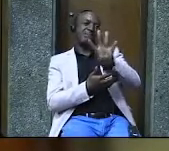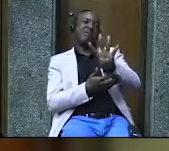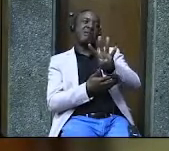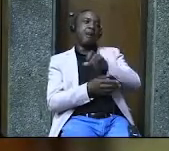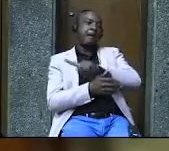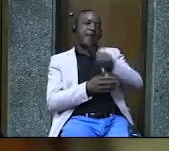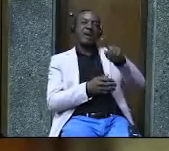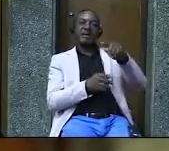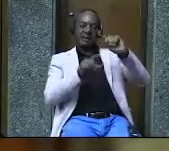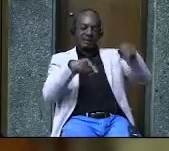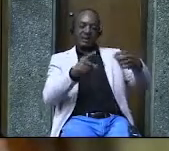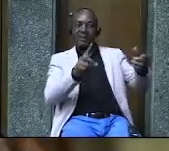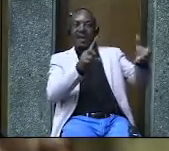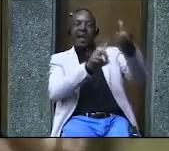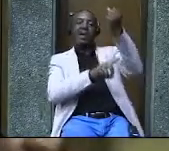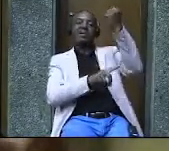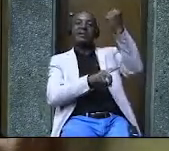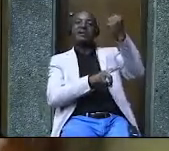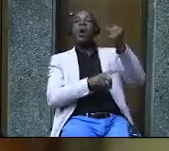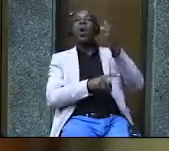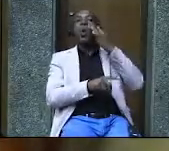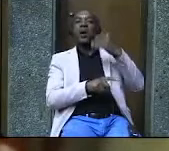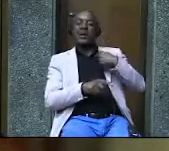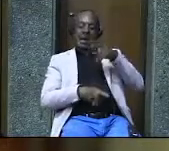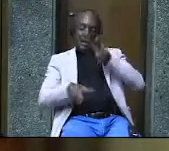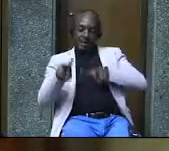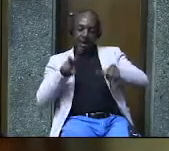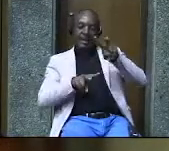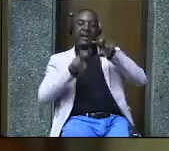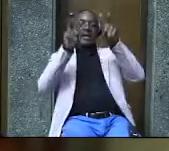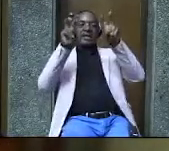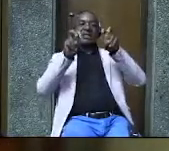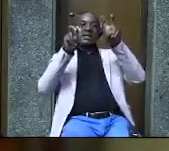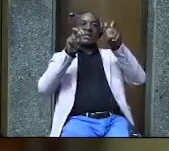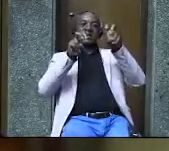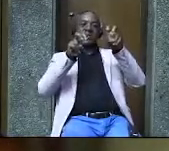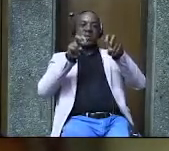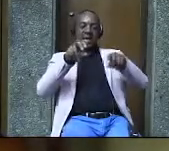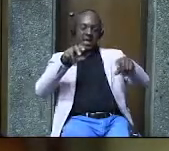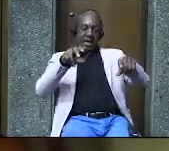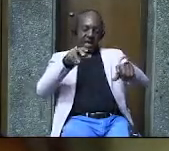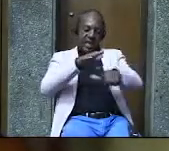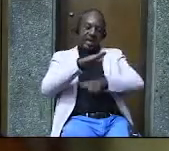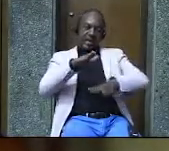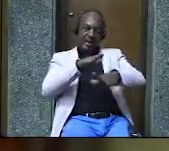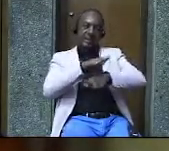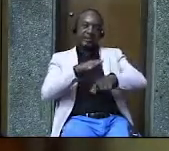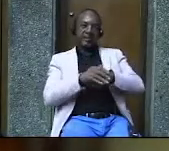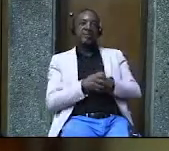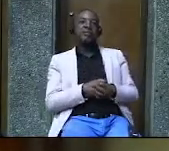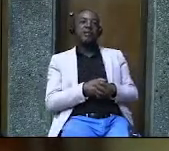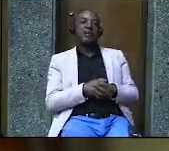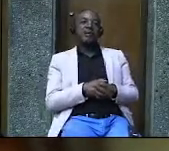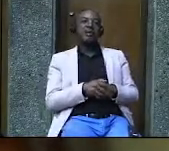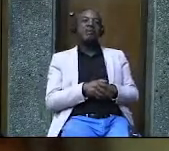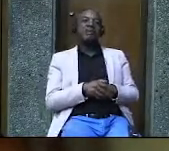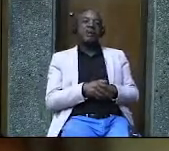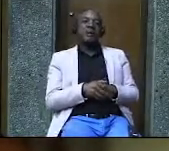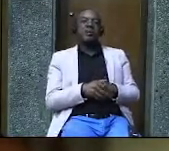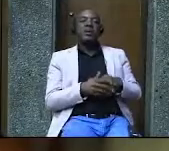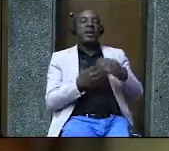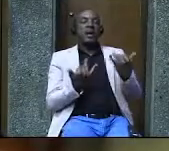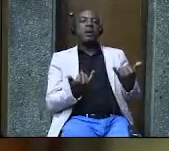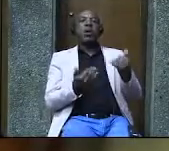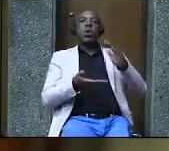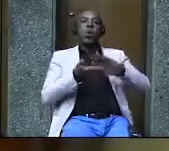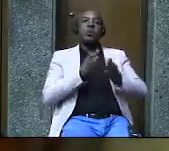that was dispossessed. Because you find out our ancestors in Everton, their land was not